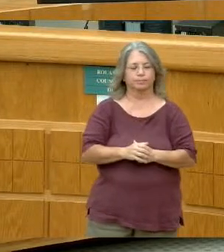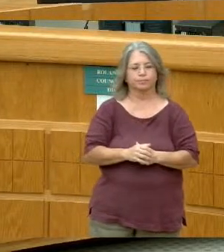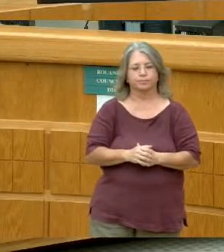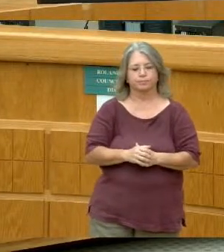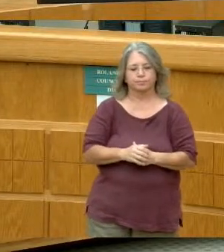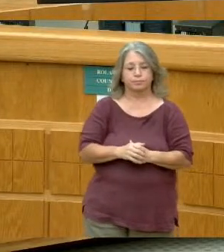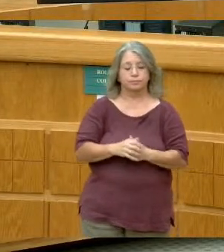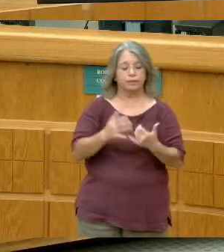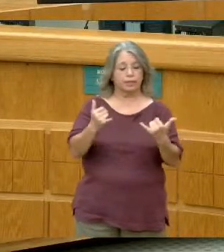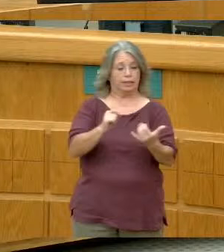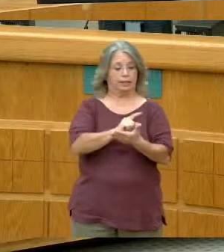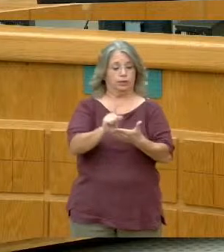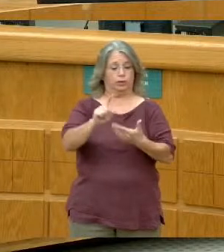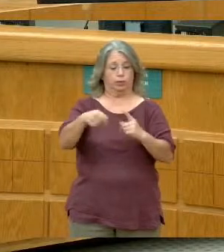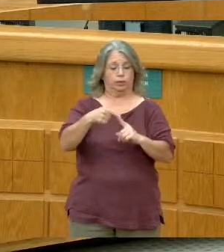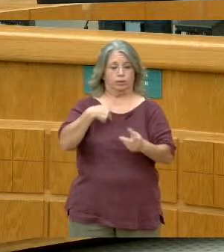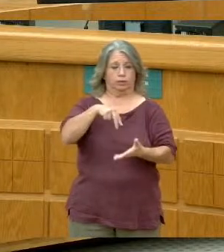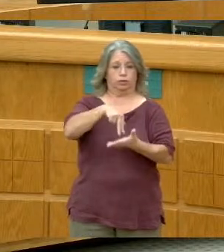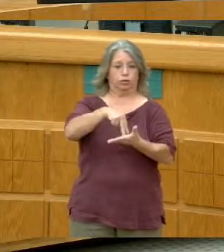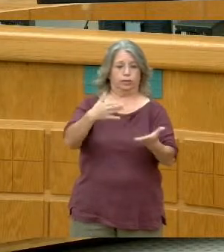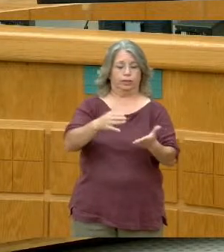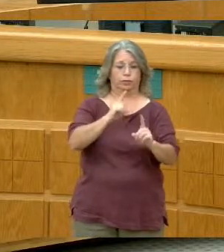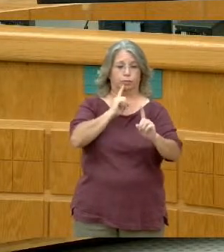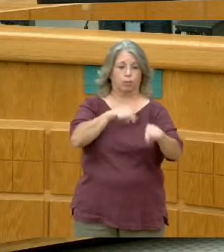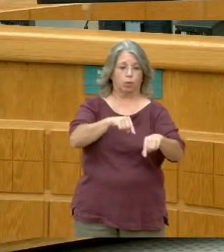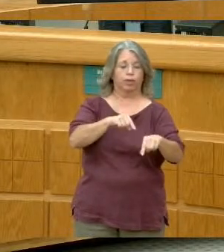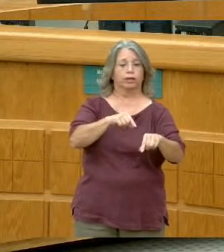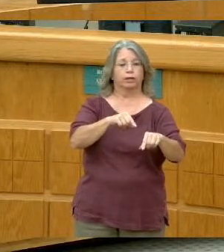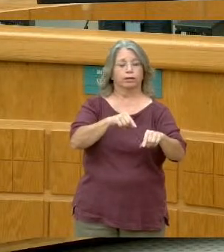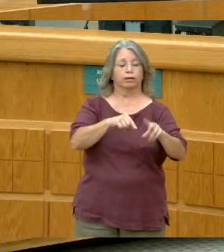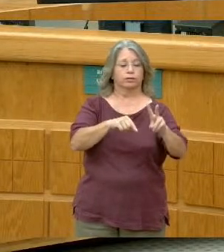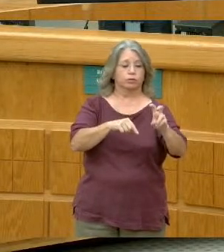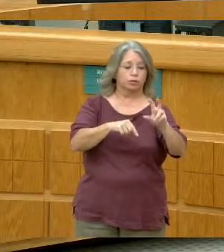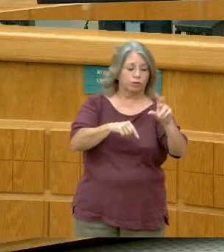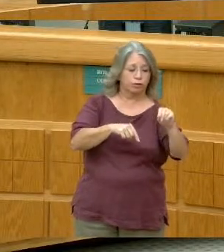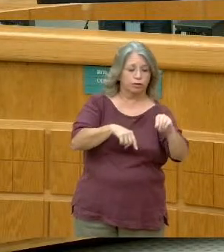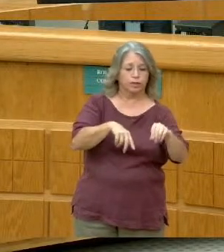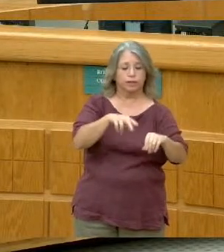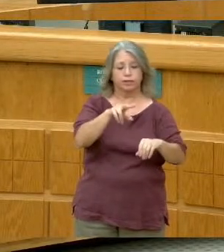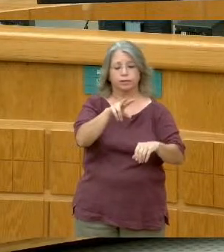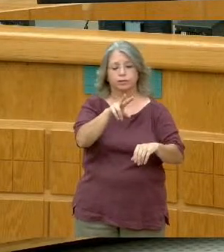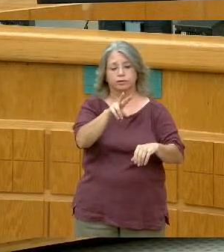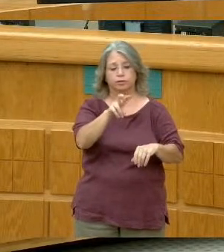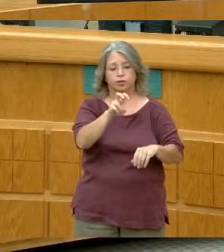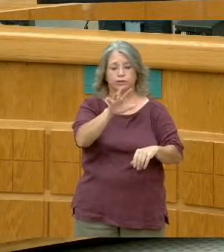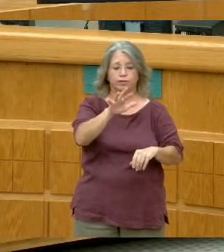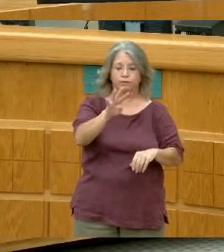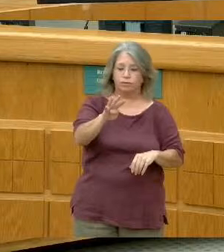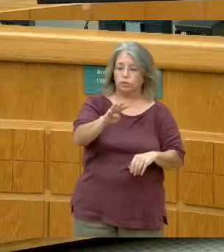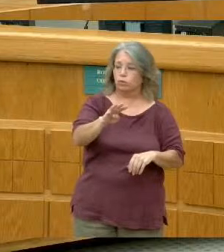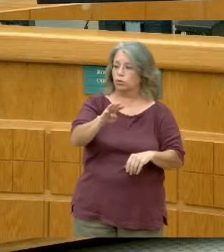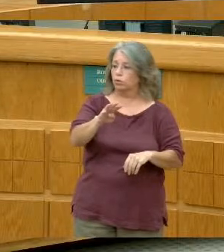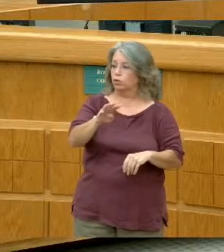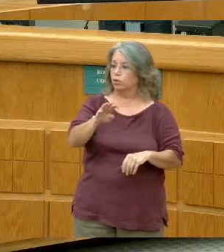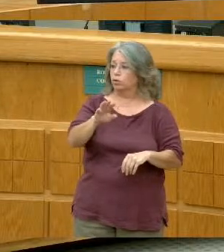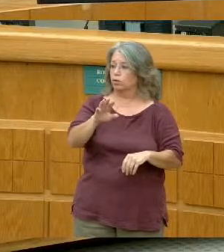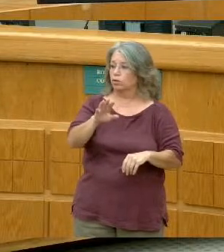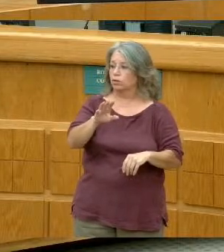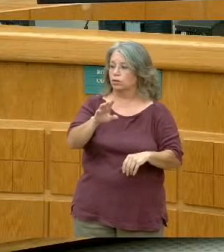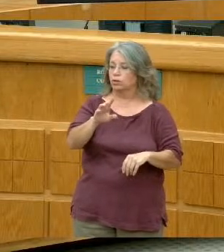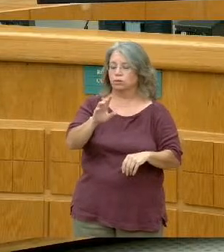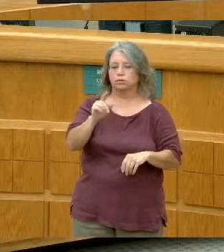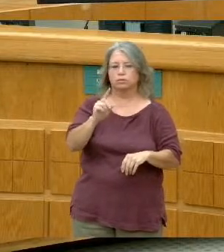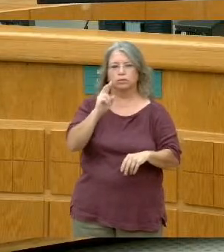here reporting, we reported 230, 254. Let's see, let's do, Saturday was